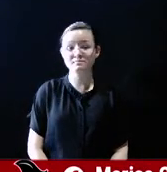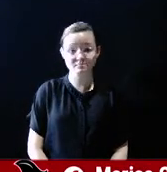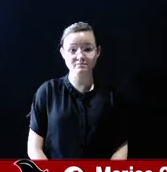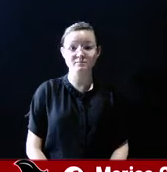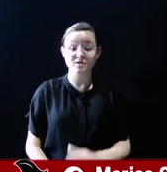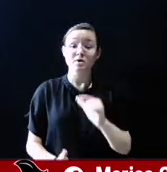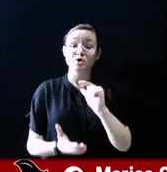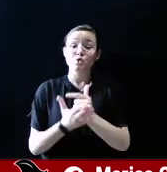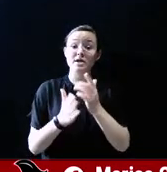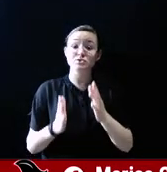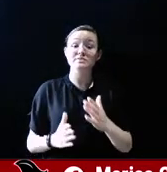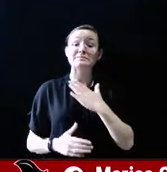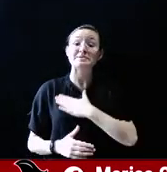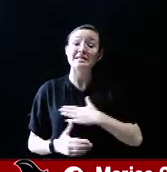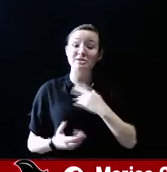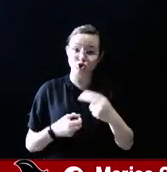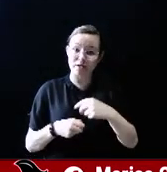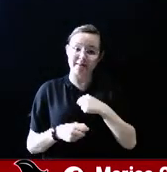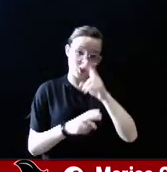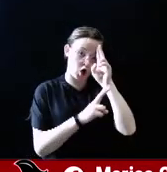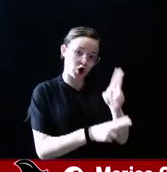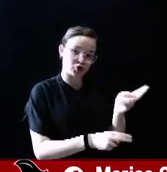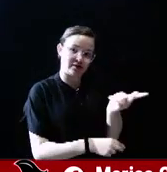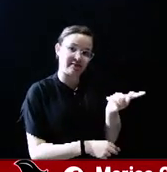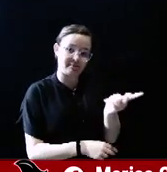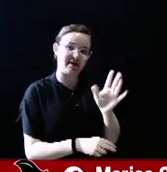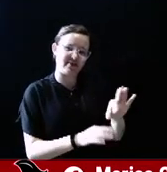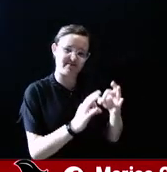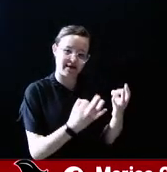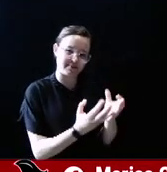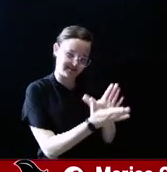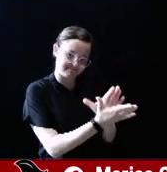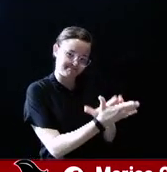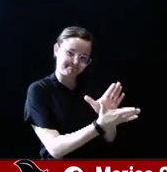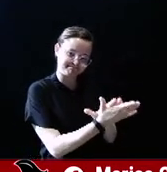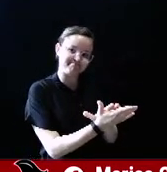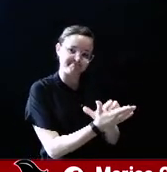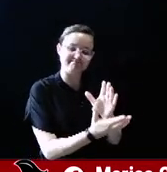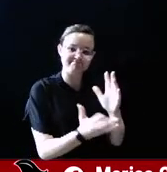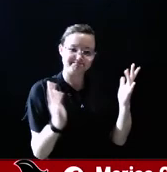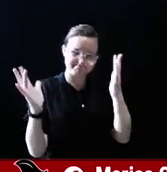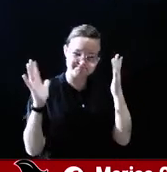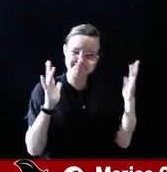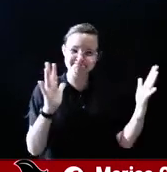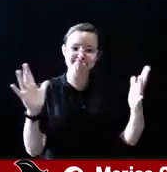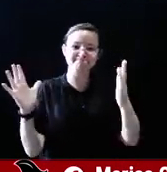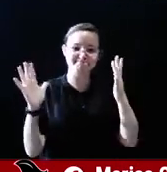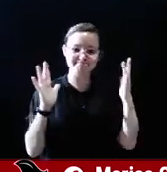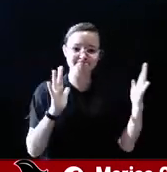Graduates, would you please join me in honoring Hayden and Cameron and their families by giving them a round of applause.